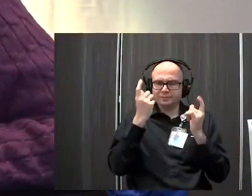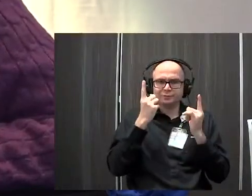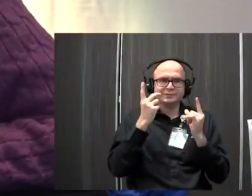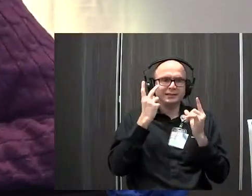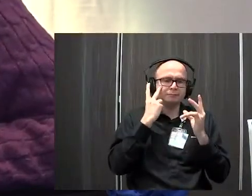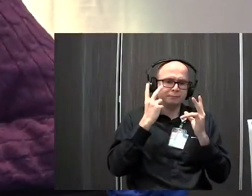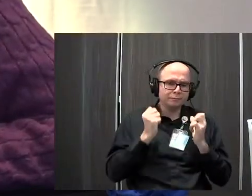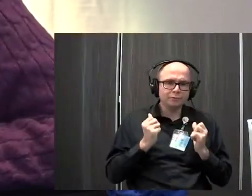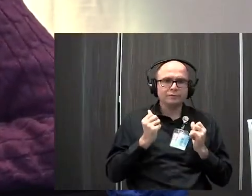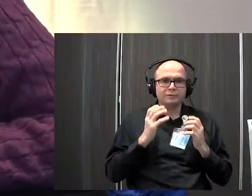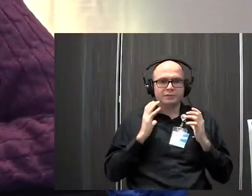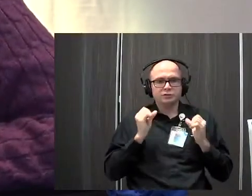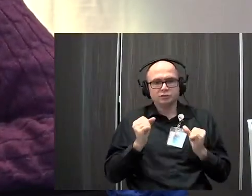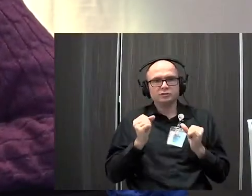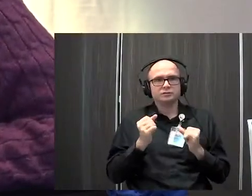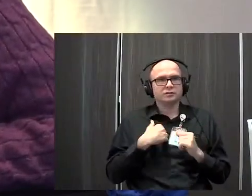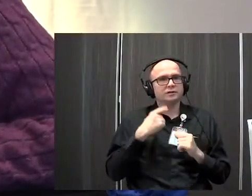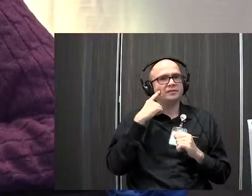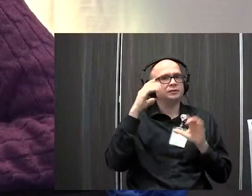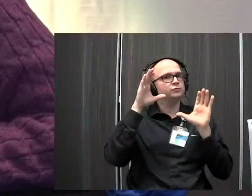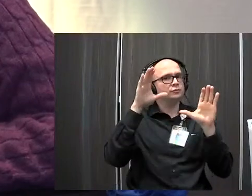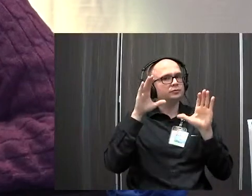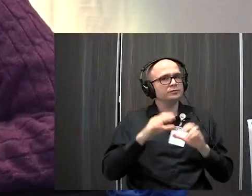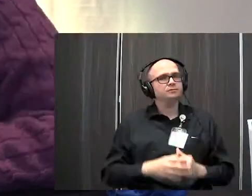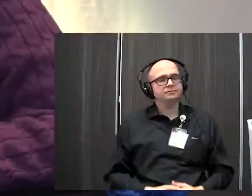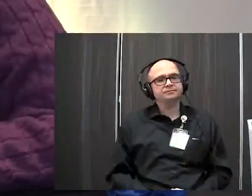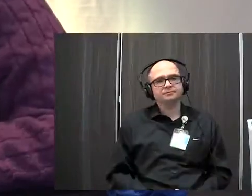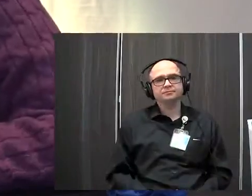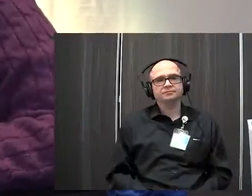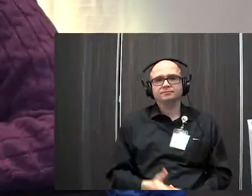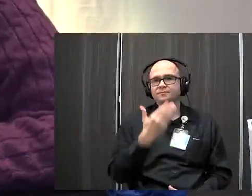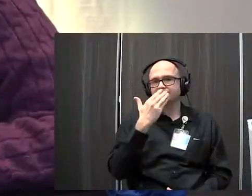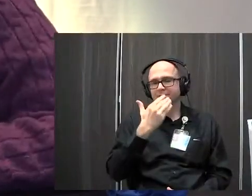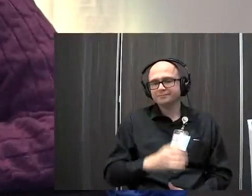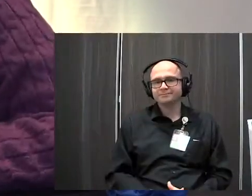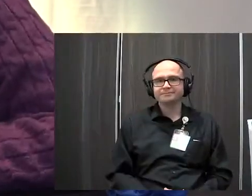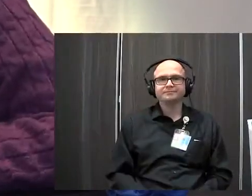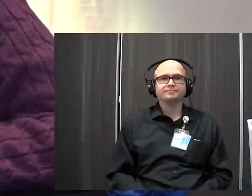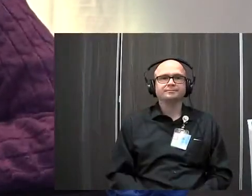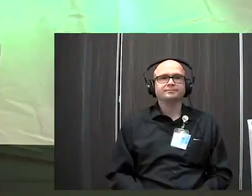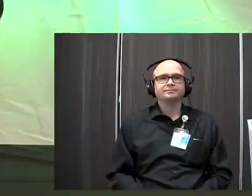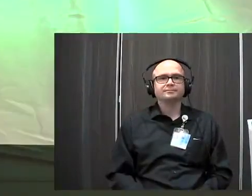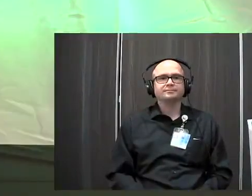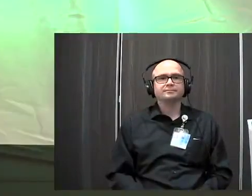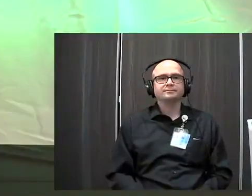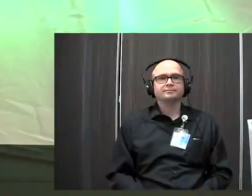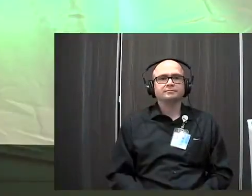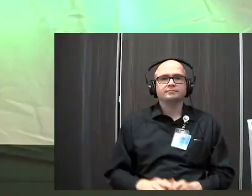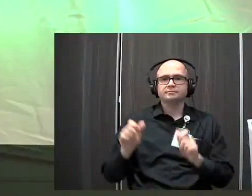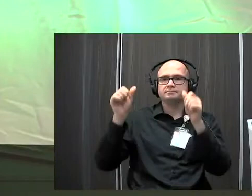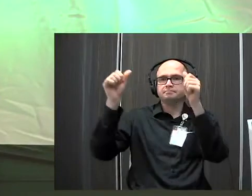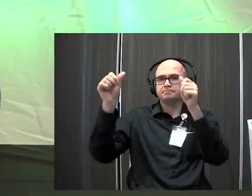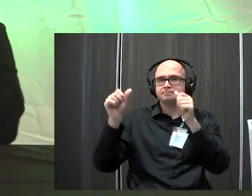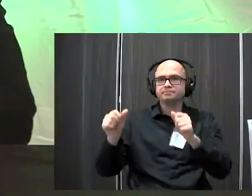with a lot of kids with charge. So I think that's another great way to. Yes. Yeah. Awesome. Thanks. Okay. All right. If we can load up the next